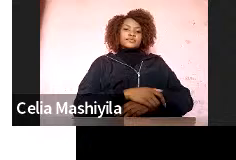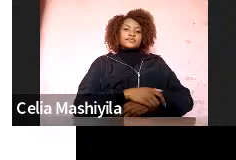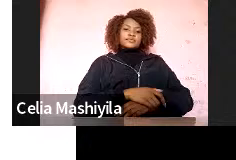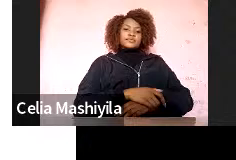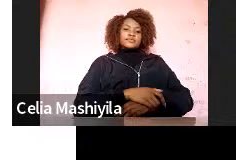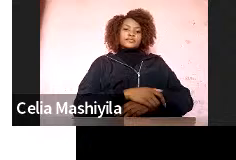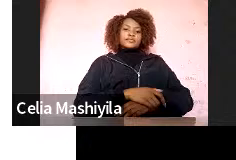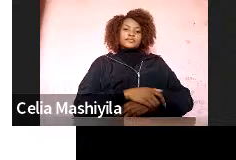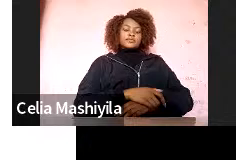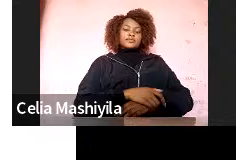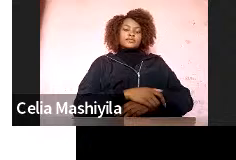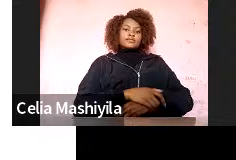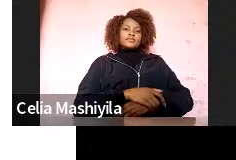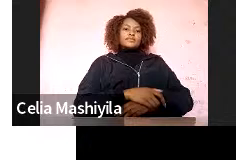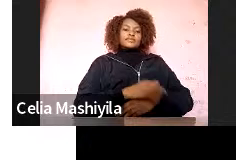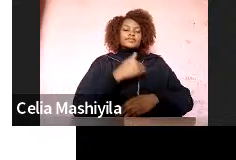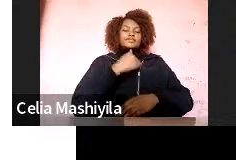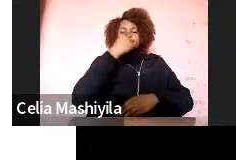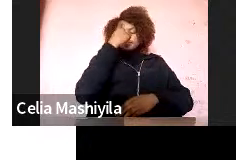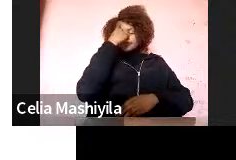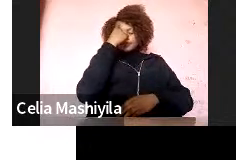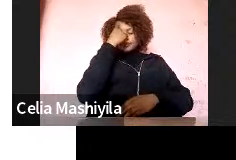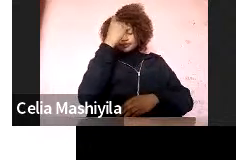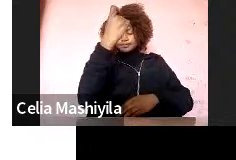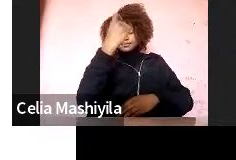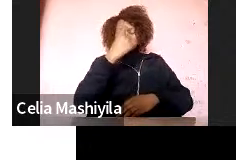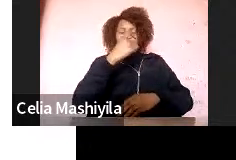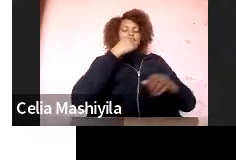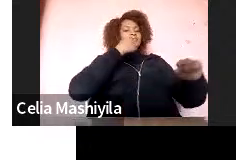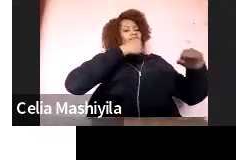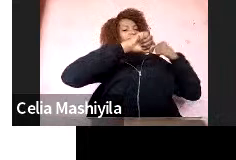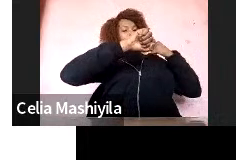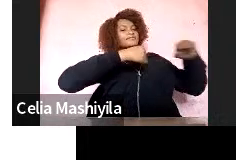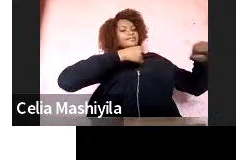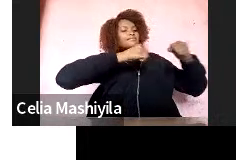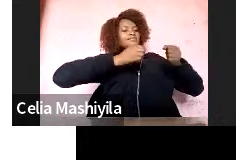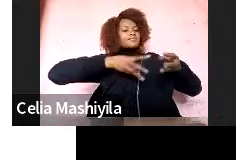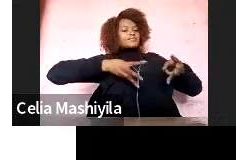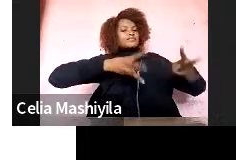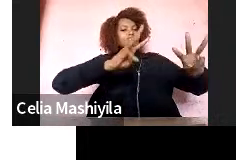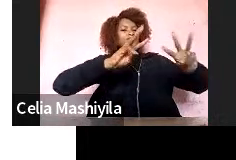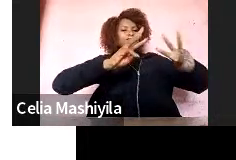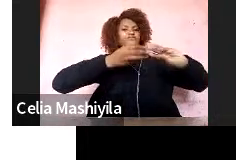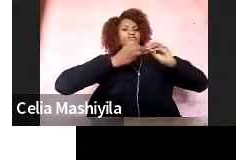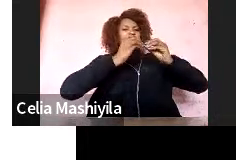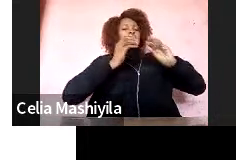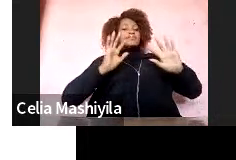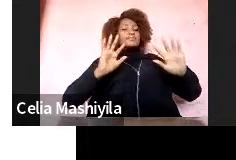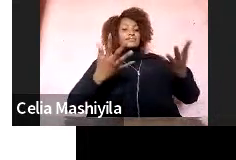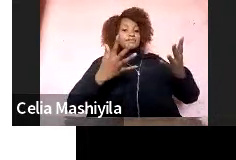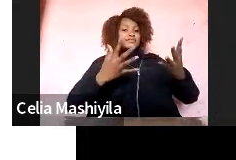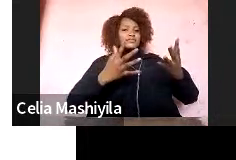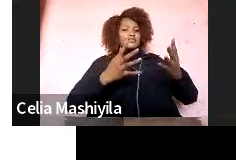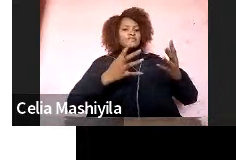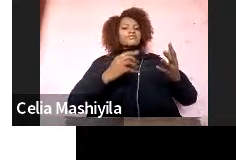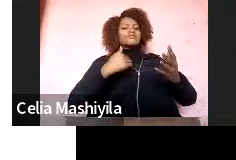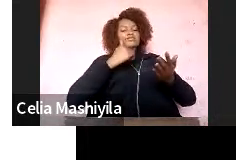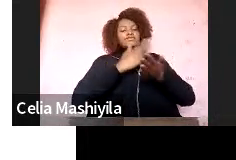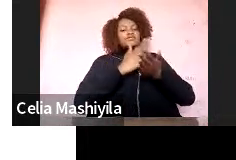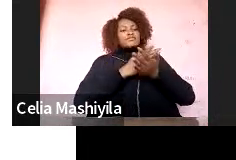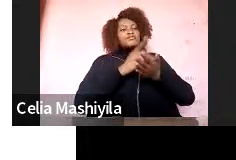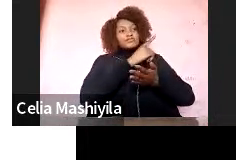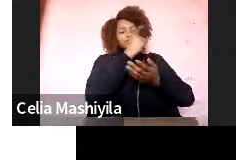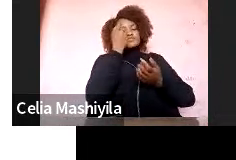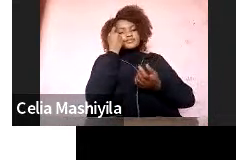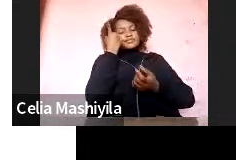that summarizes the dispute processes. And as I said, we as an organization, we don't